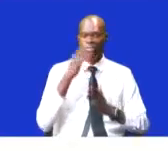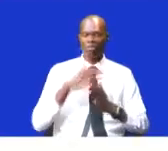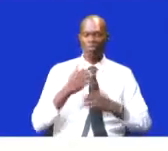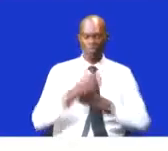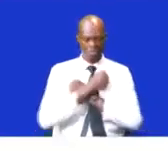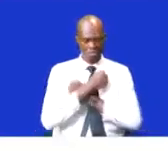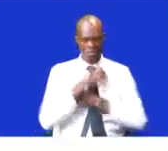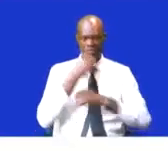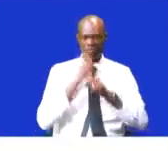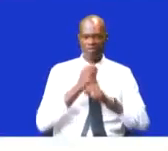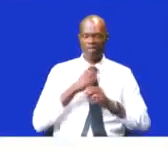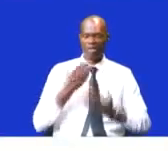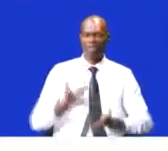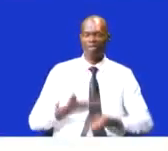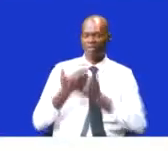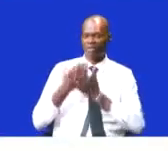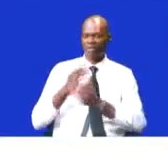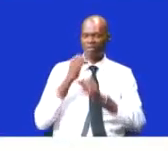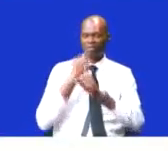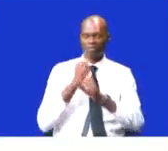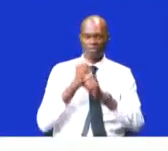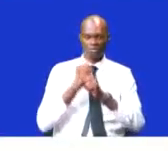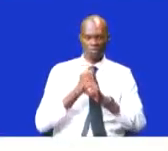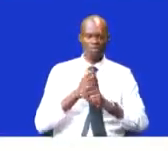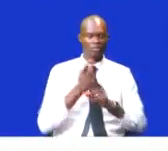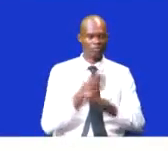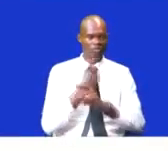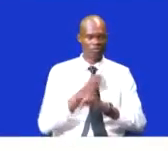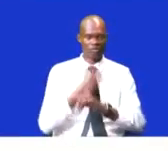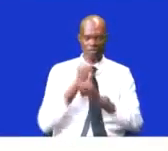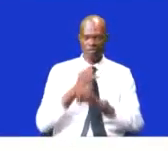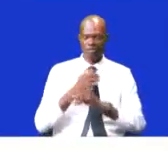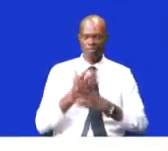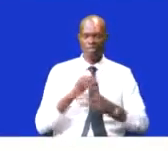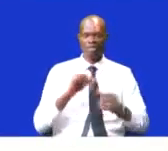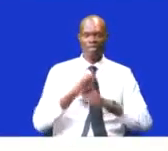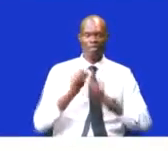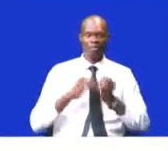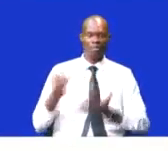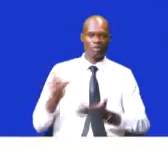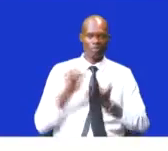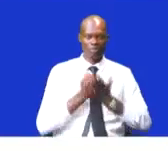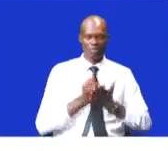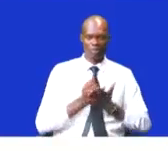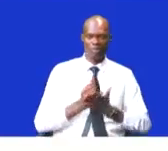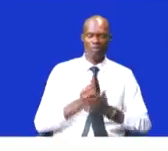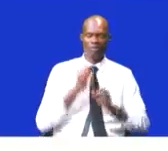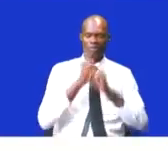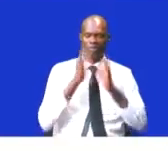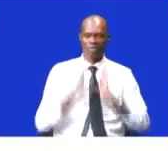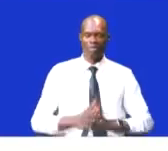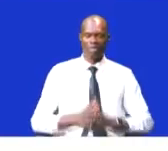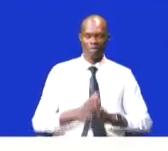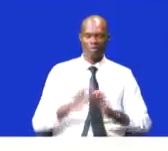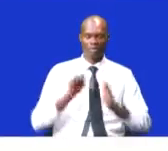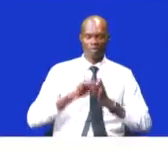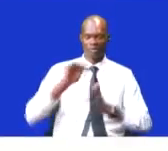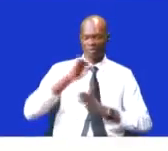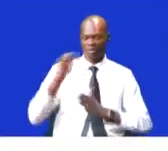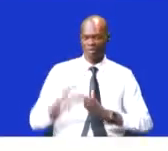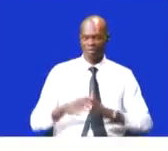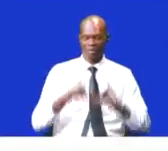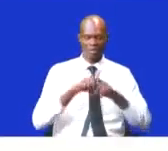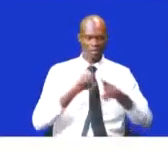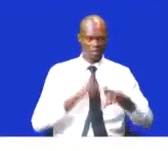obiro konyo e chwalo tije makare e kaunti ma Siaya ahinya kotenore kod weche goeko mag ndiko jotije magweko mag kaunti noero.